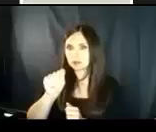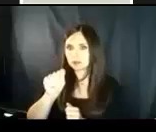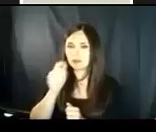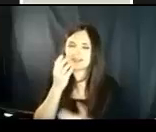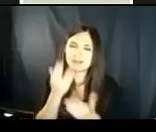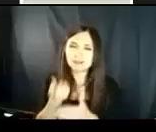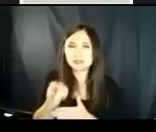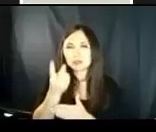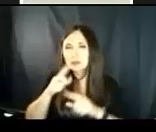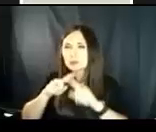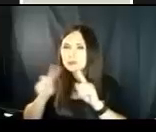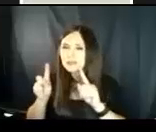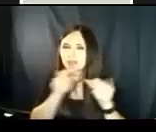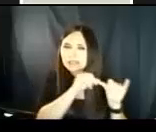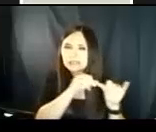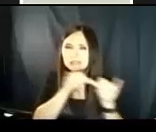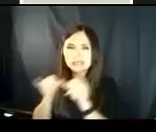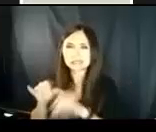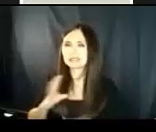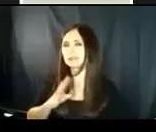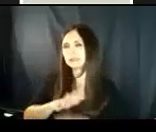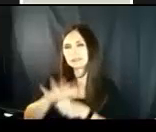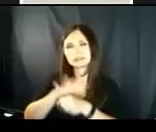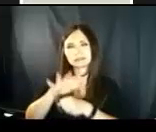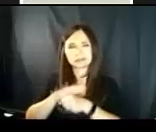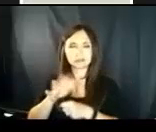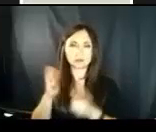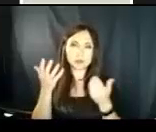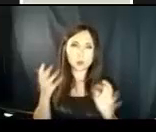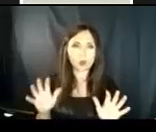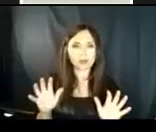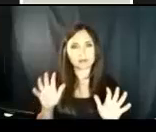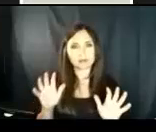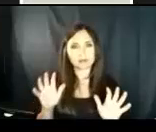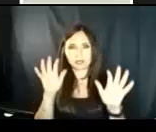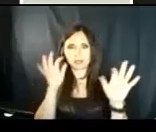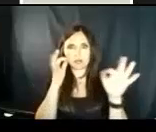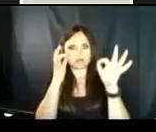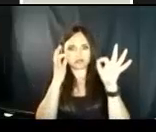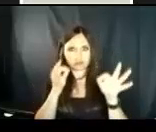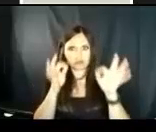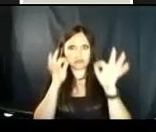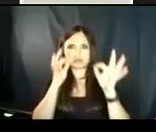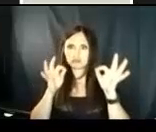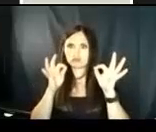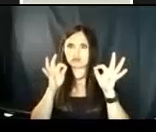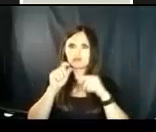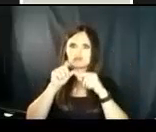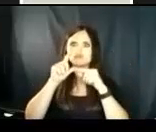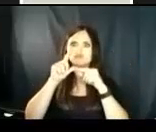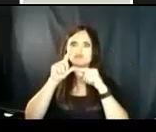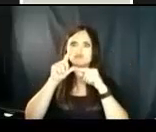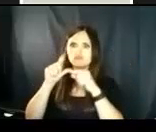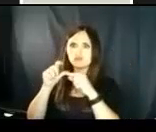font sizes in a page, that's good enough. We don't want them to be distracted by the font. We want them to actually get